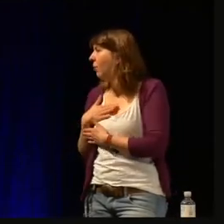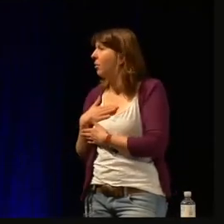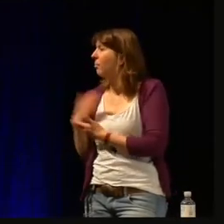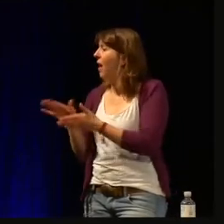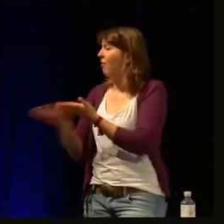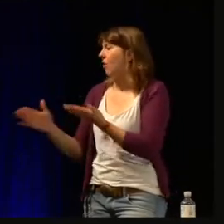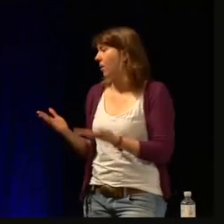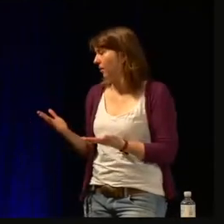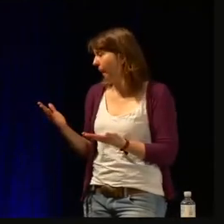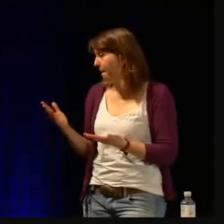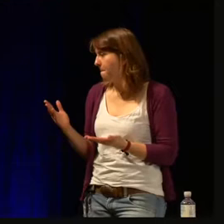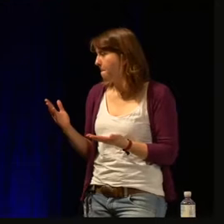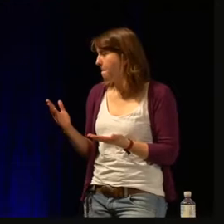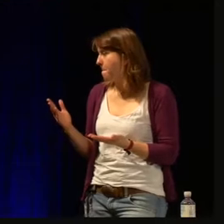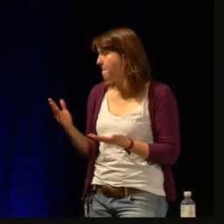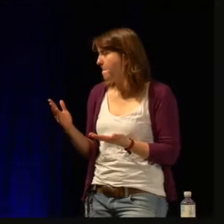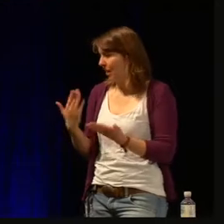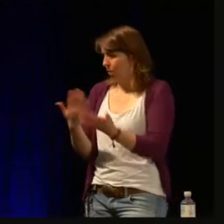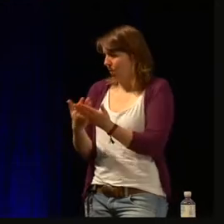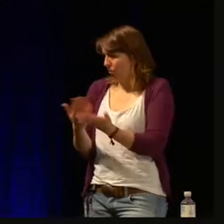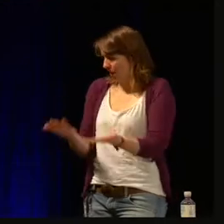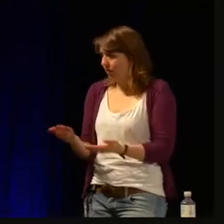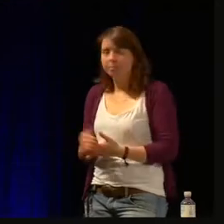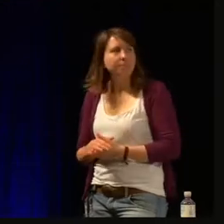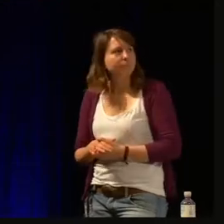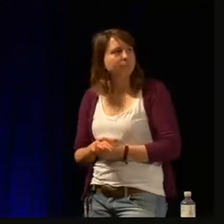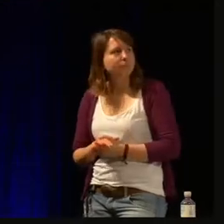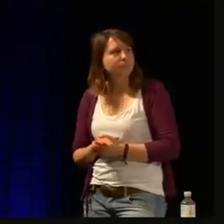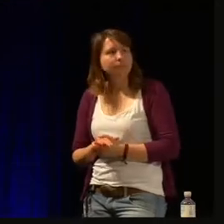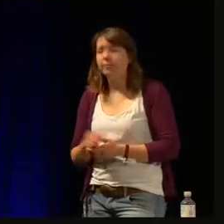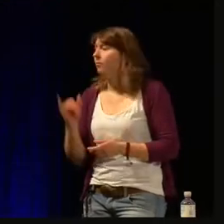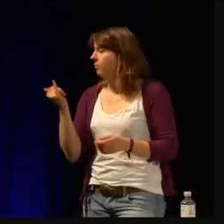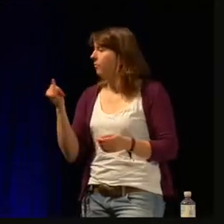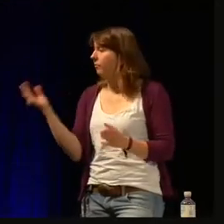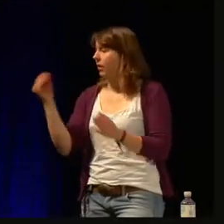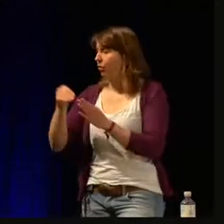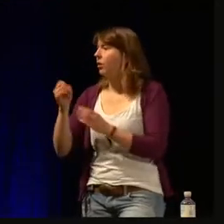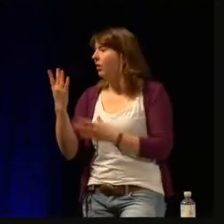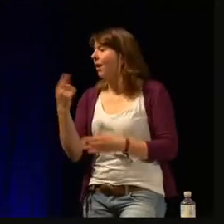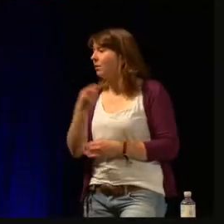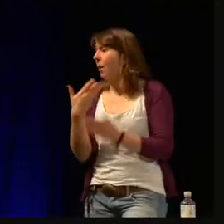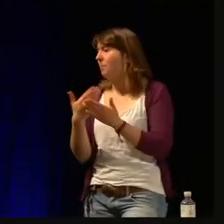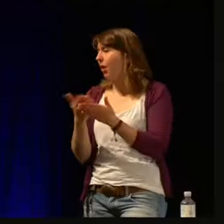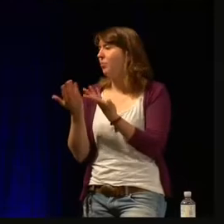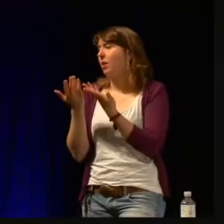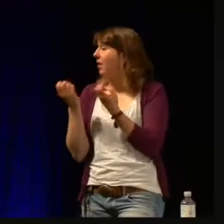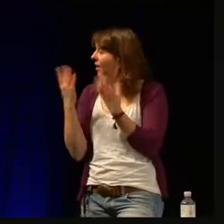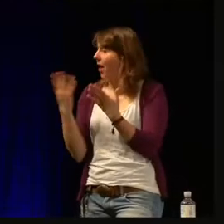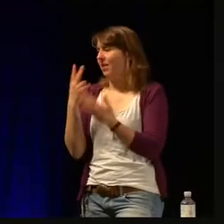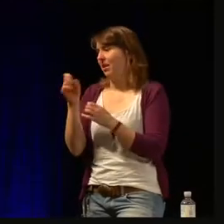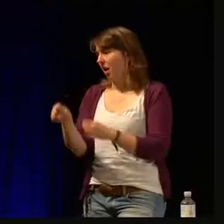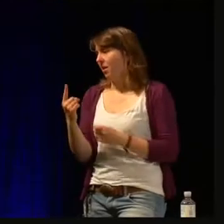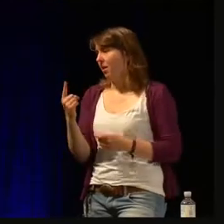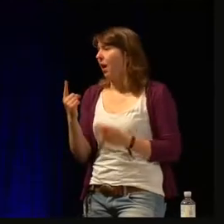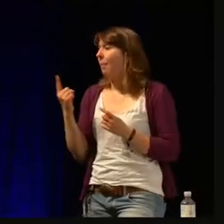when the algorithm looks at that. And maybe that's, too much simplification going on of reality. And of